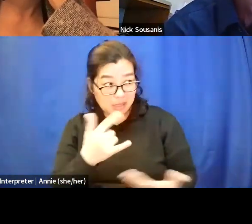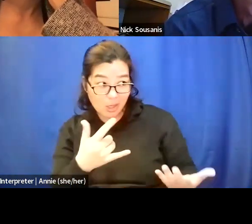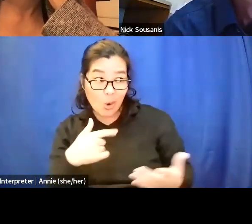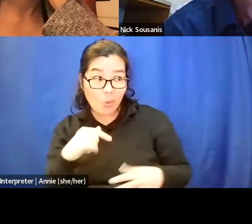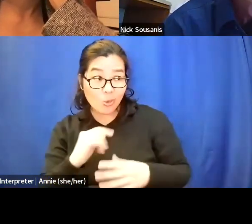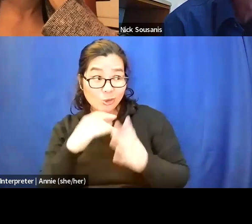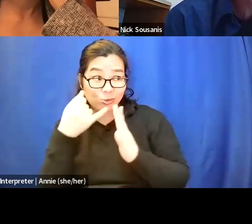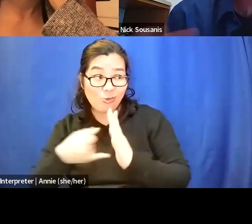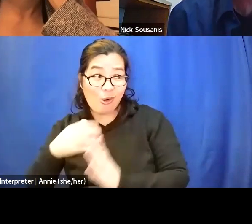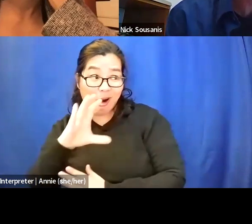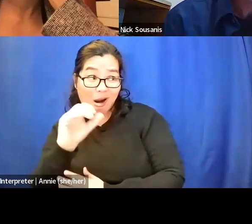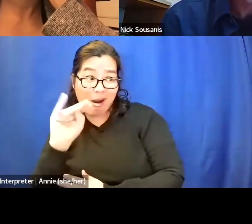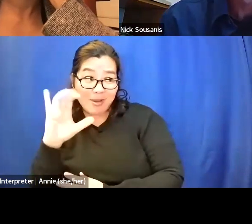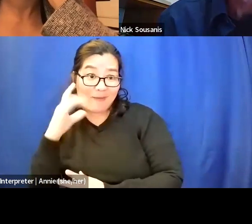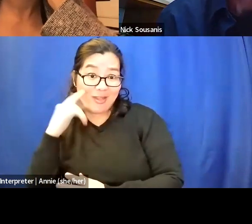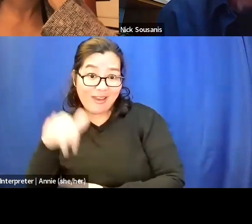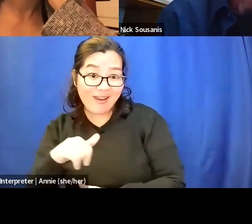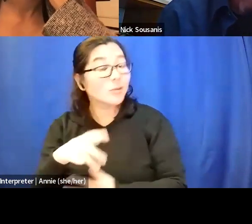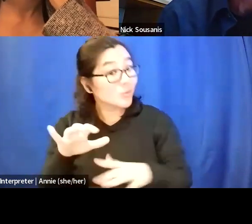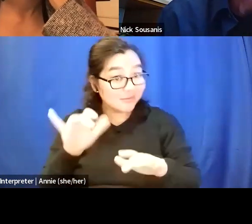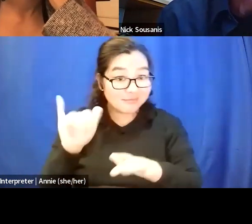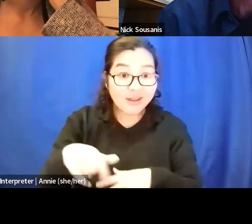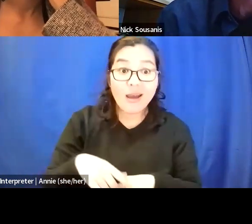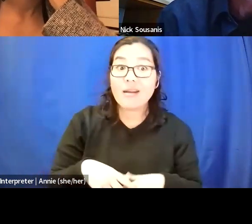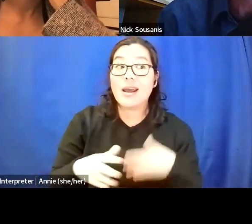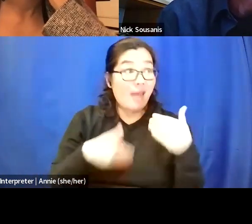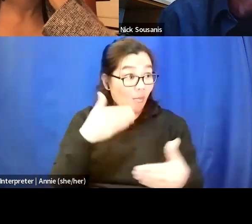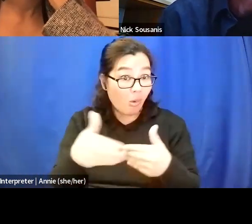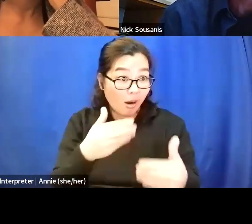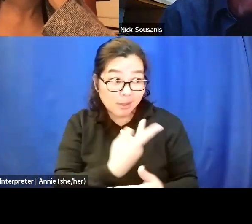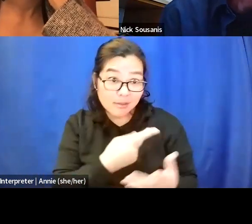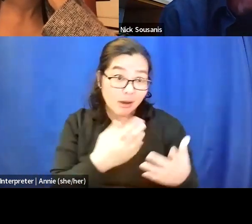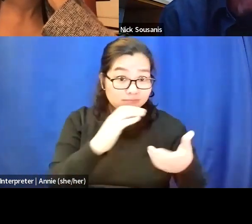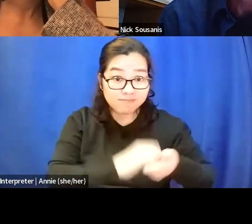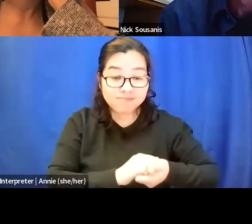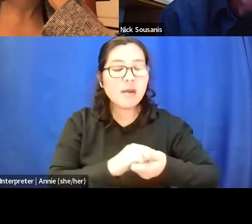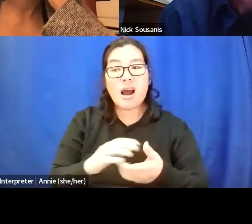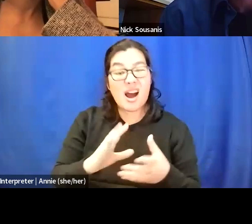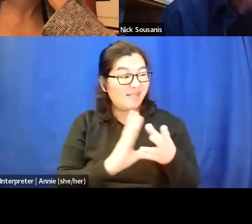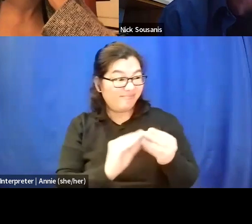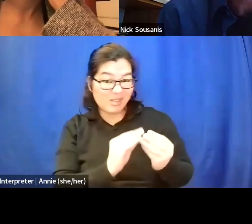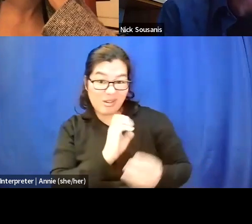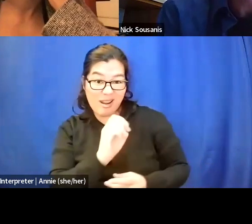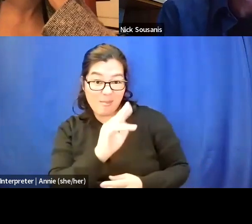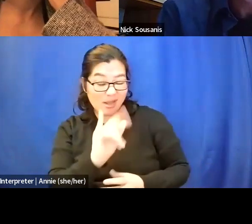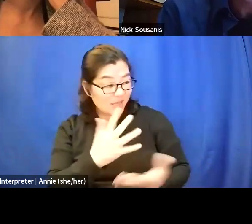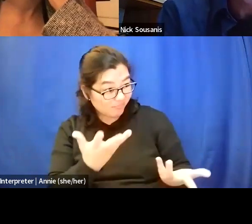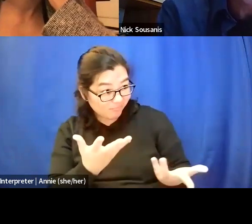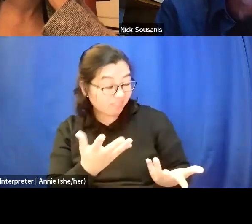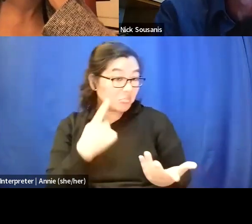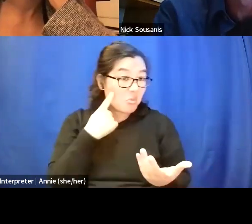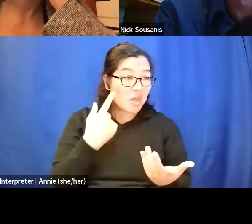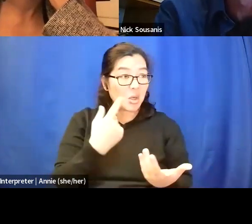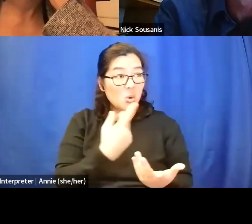this. So we did that. And in the process of doing that, I said out loud to Emily, should we maybe, look